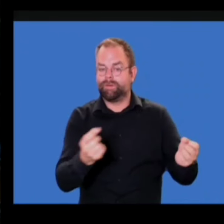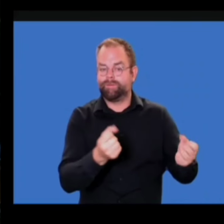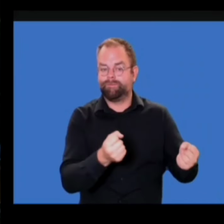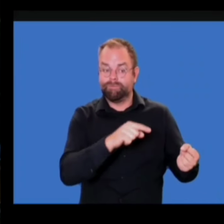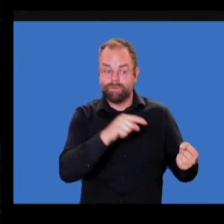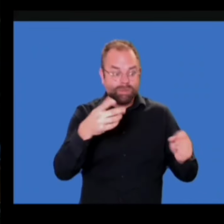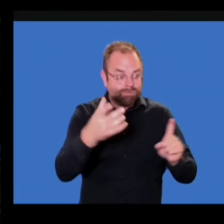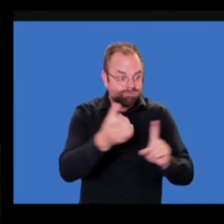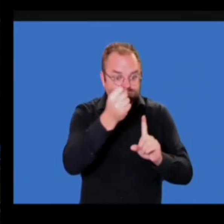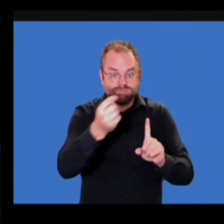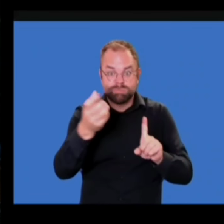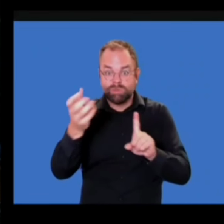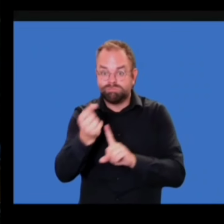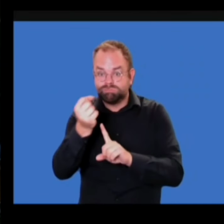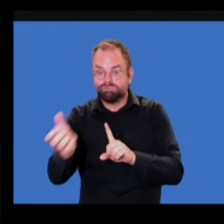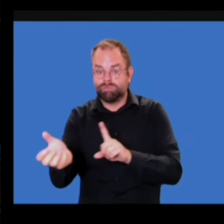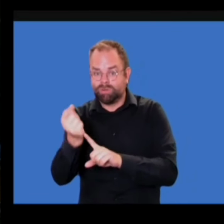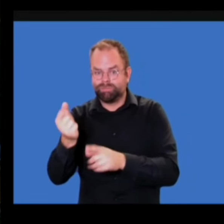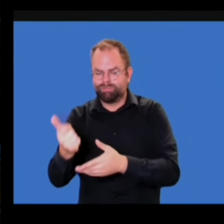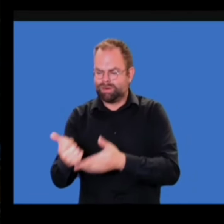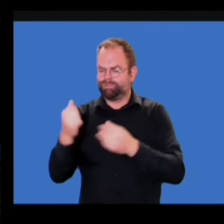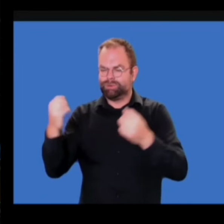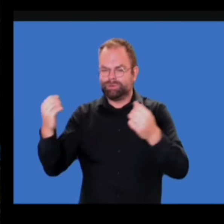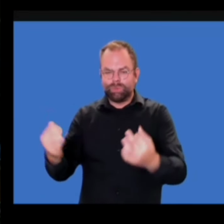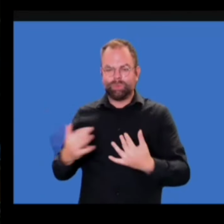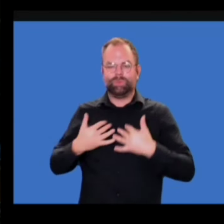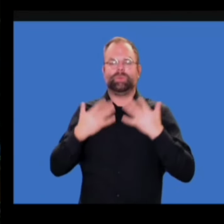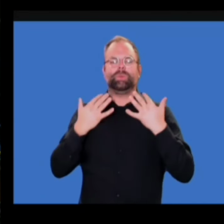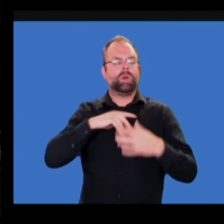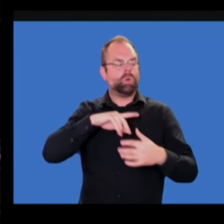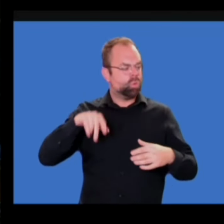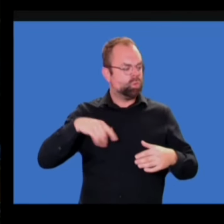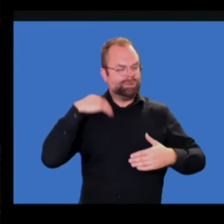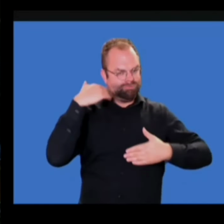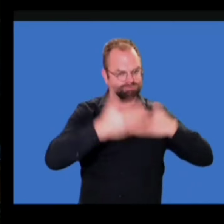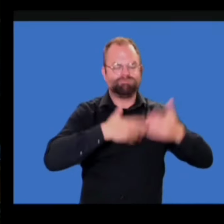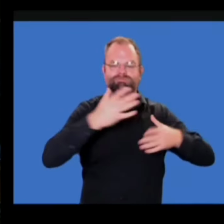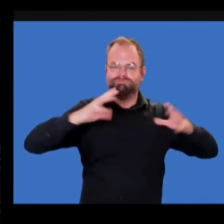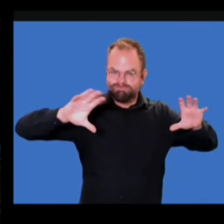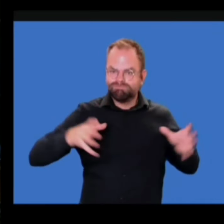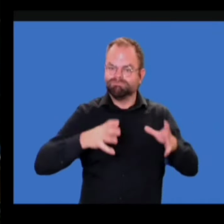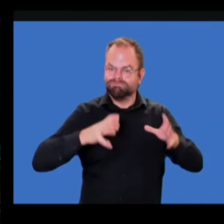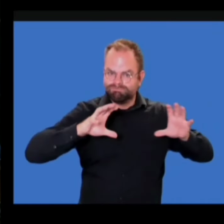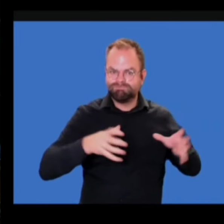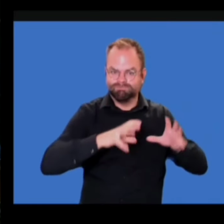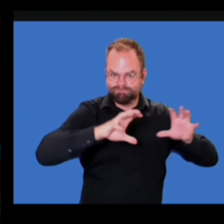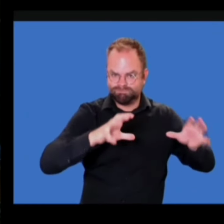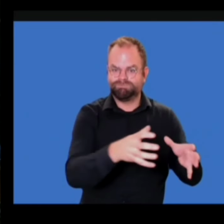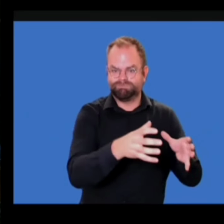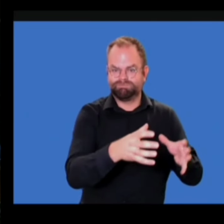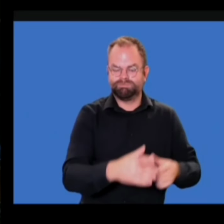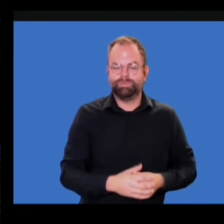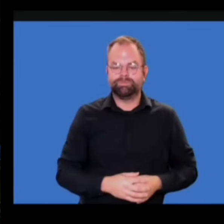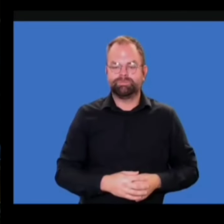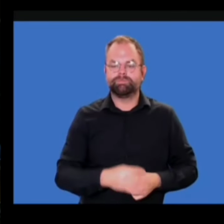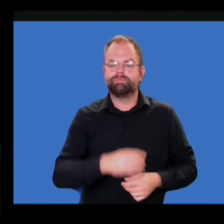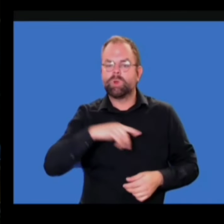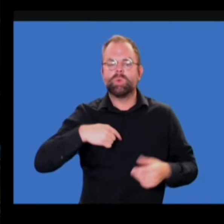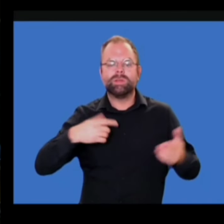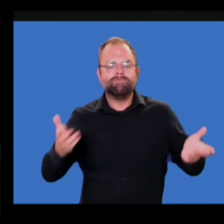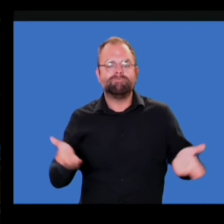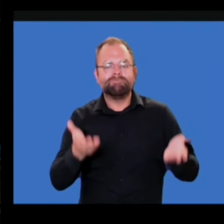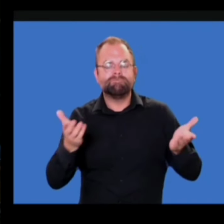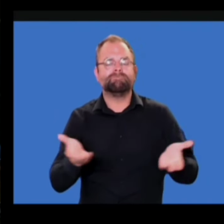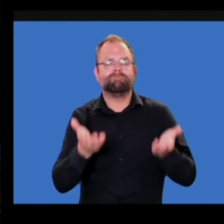in recent history. We can examine the regional organization's role in conflict